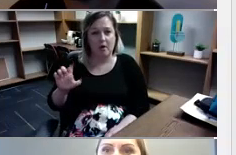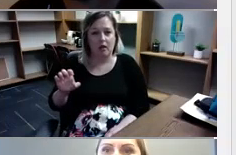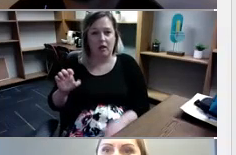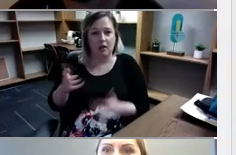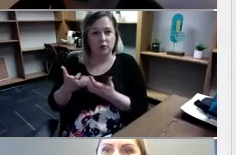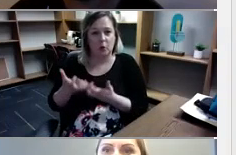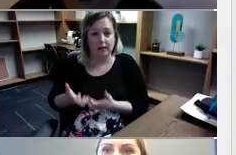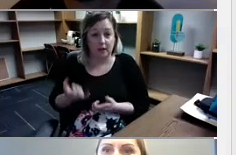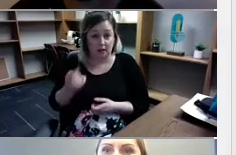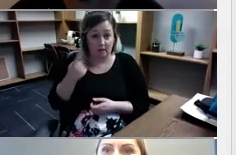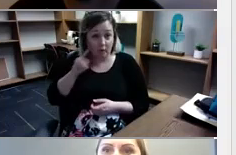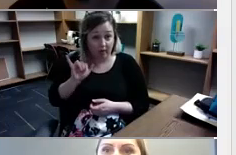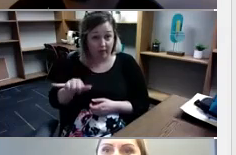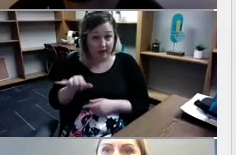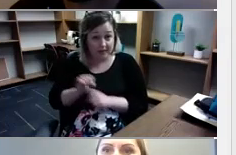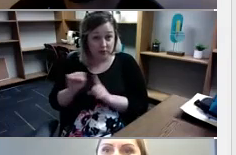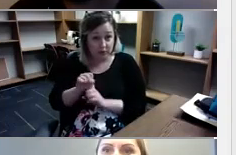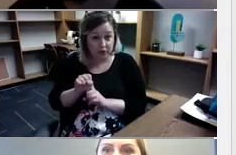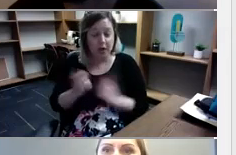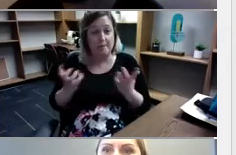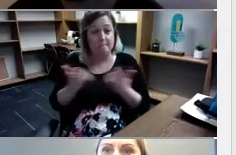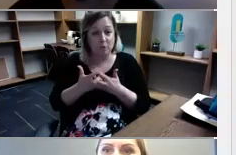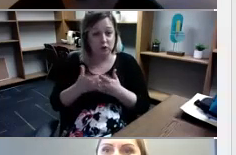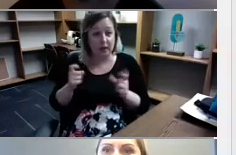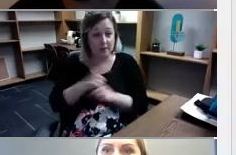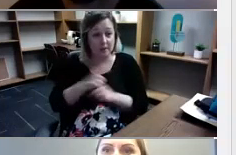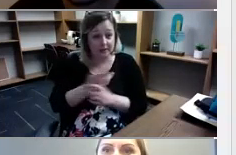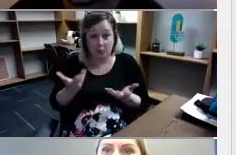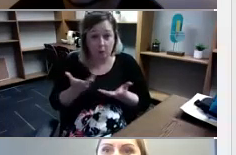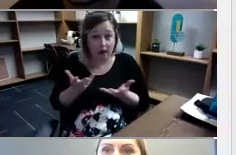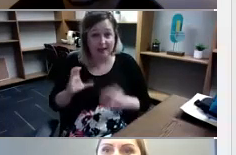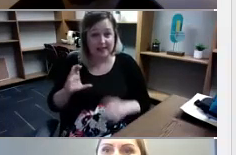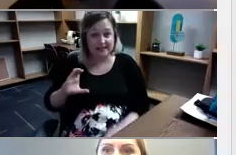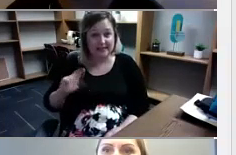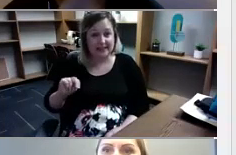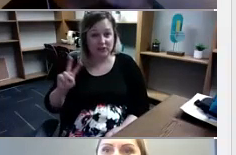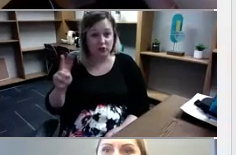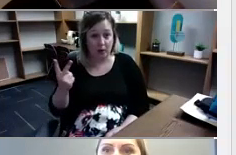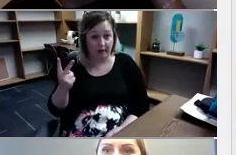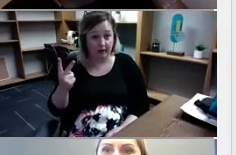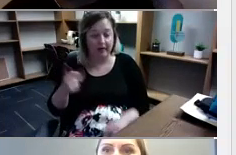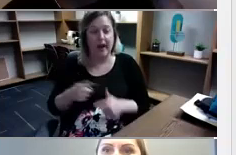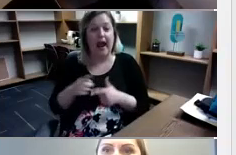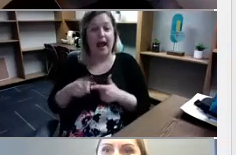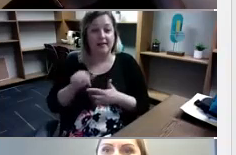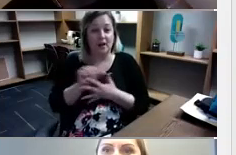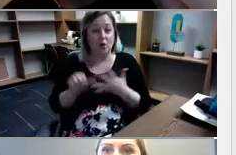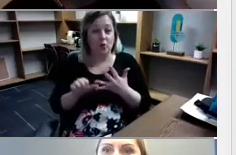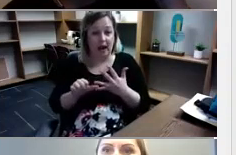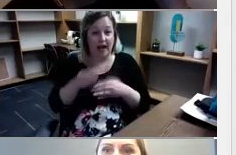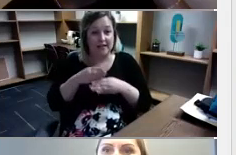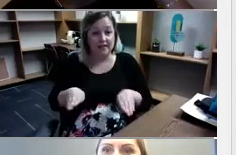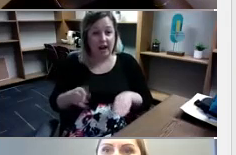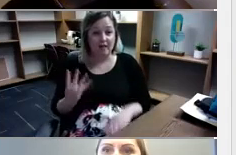case, the merging complexity is Cn squared, right? So then we are dividing this array into 4 parts, but